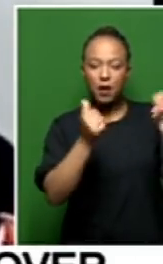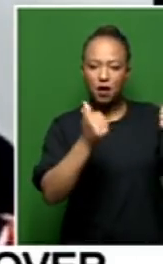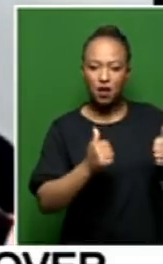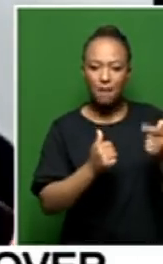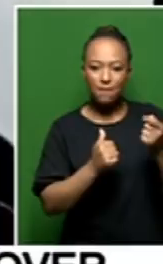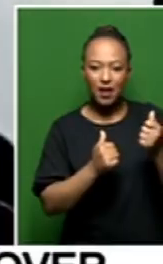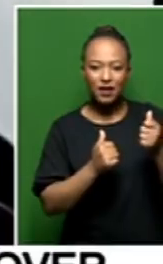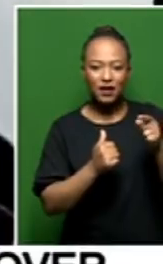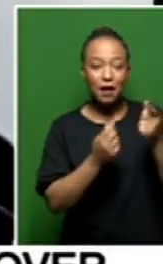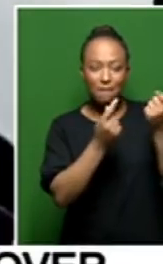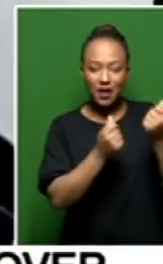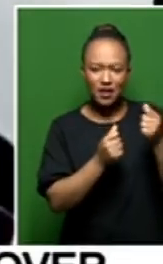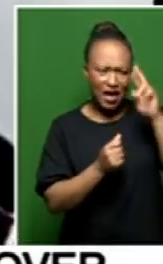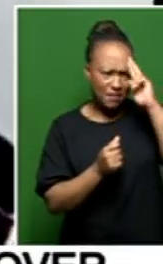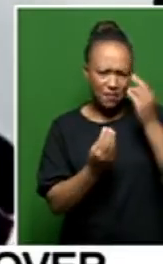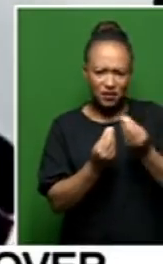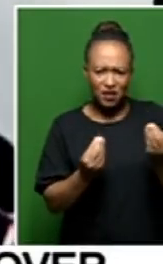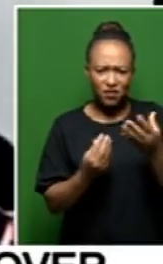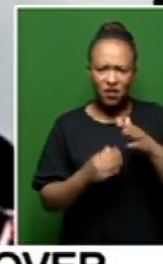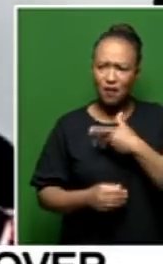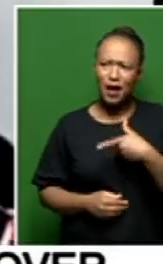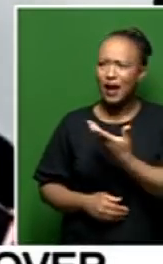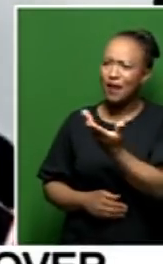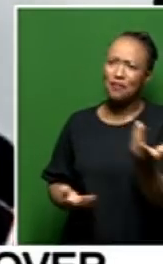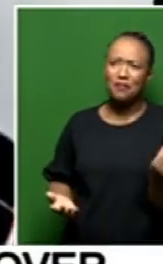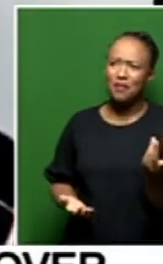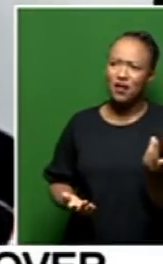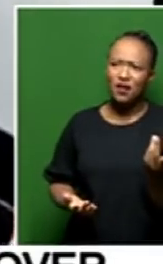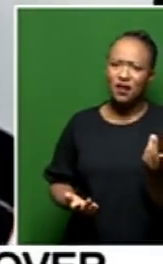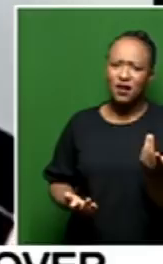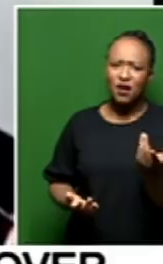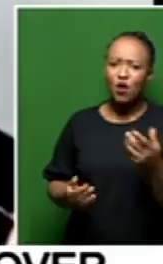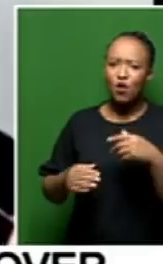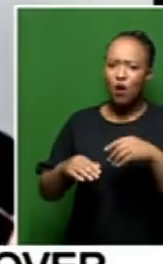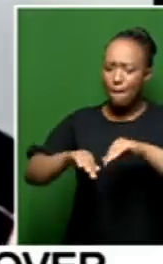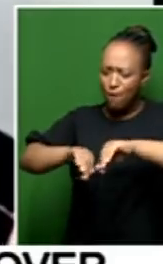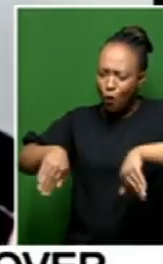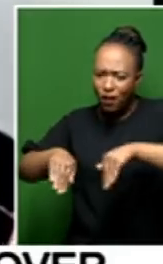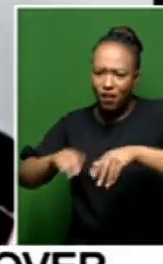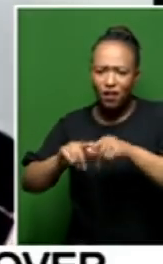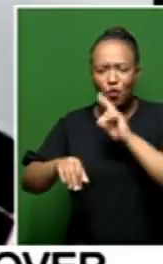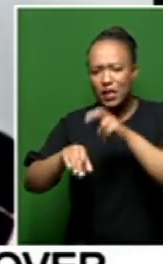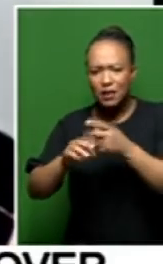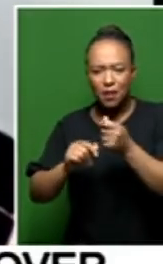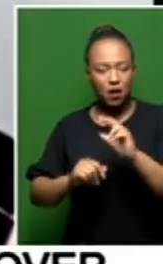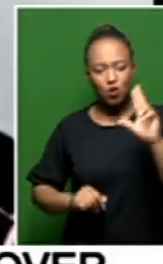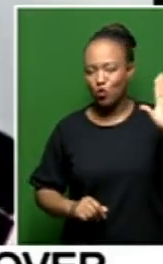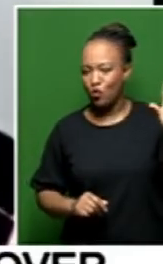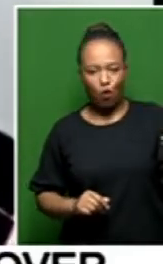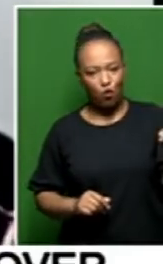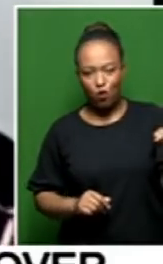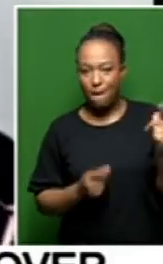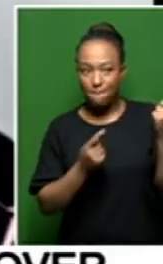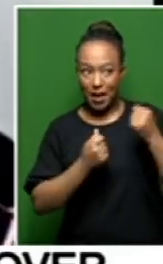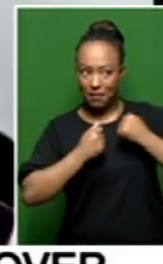that money went in. And I remember my children saying, Mommy, the swimming pool needs some money. And I said, no, this is not